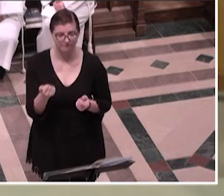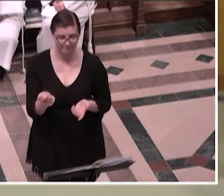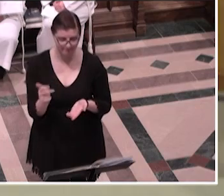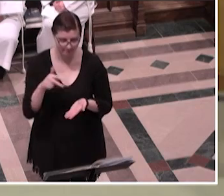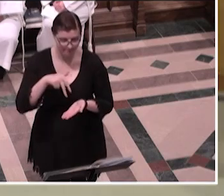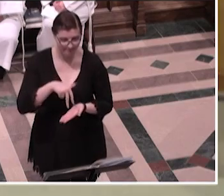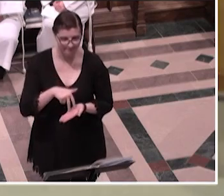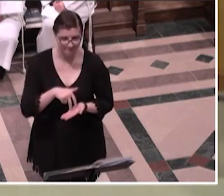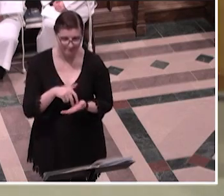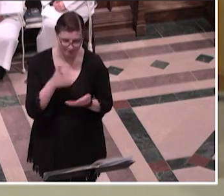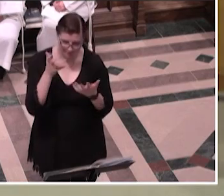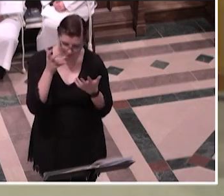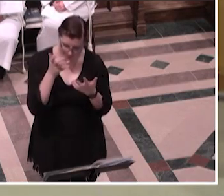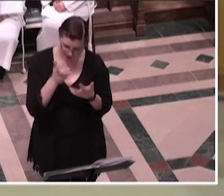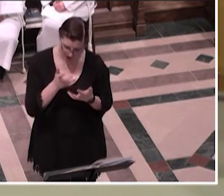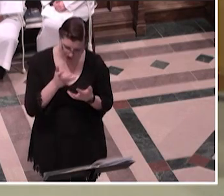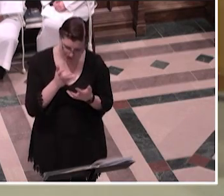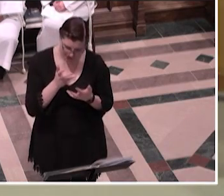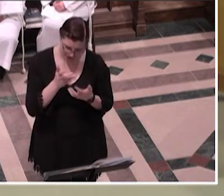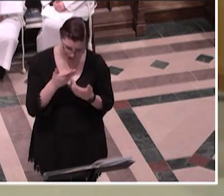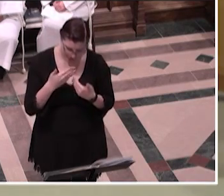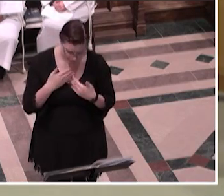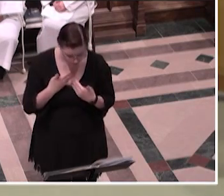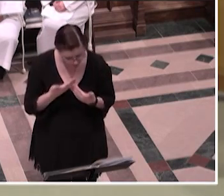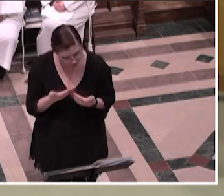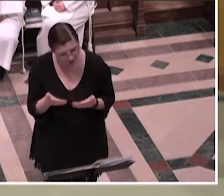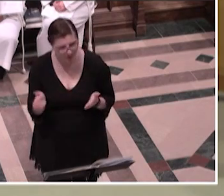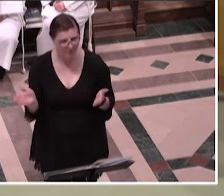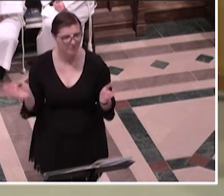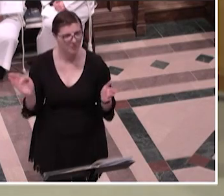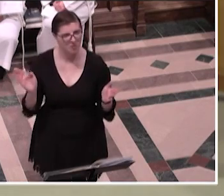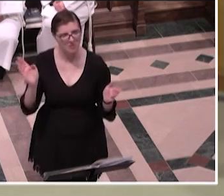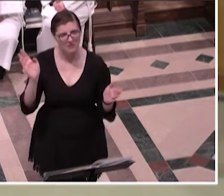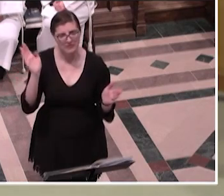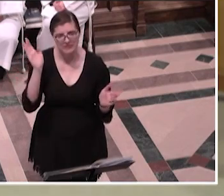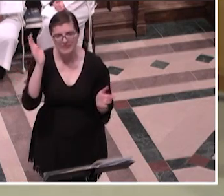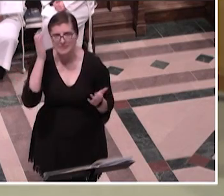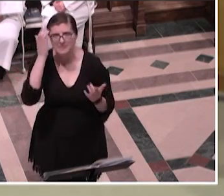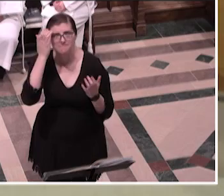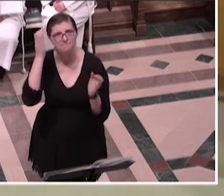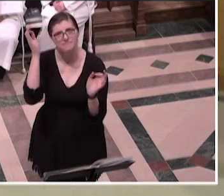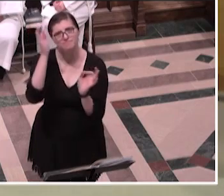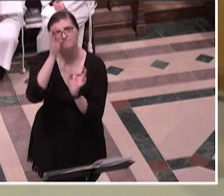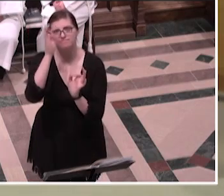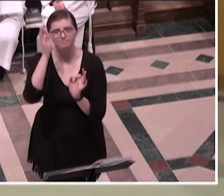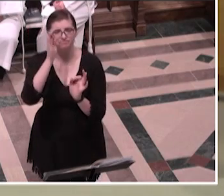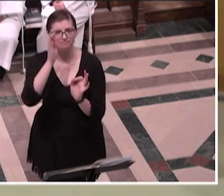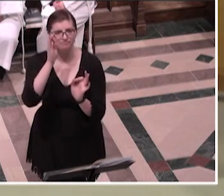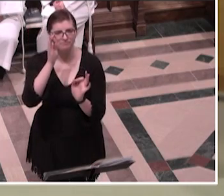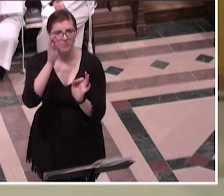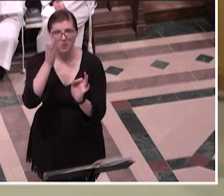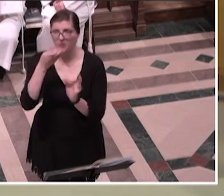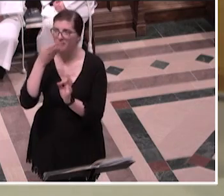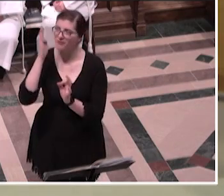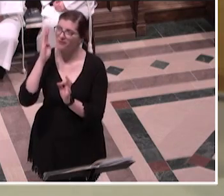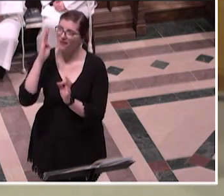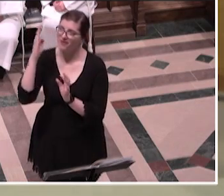darkness and open ourselves up to the mystery of God's presence.